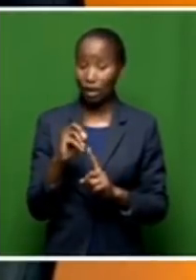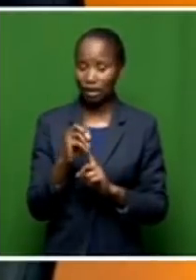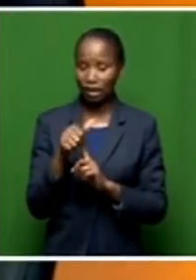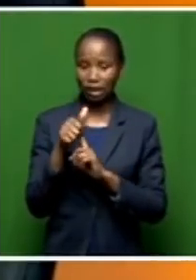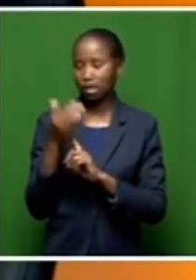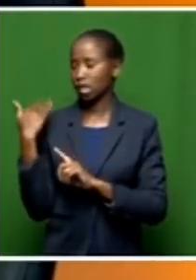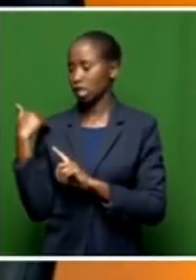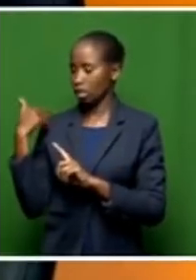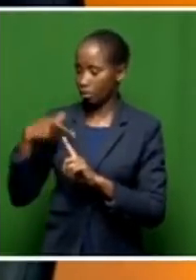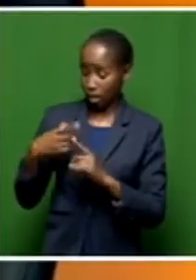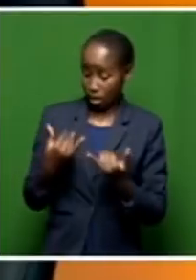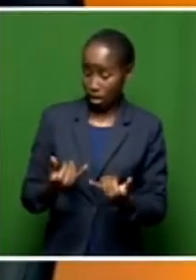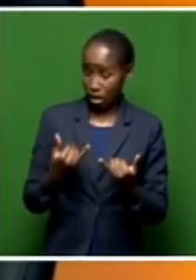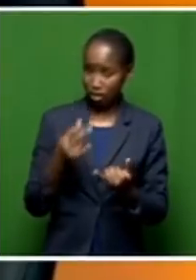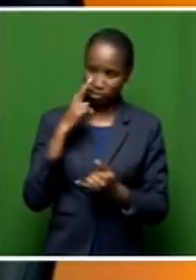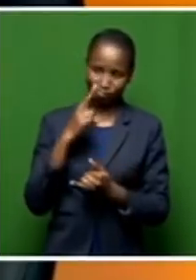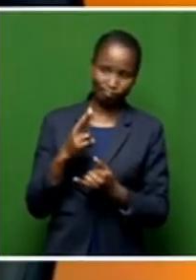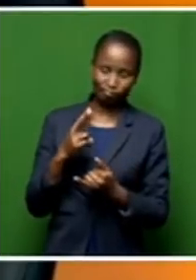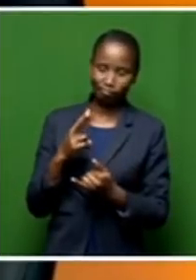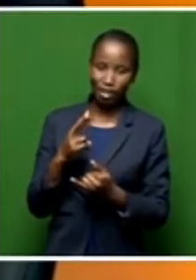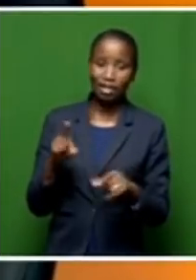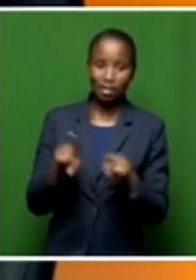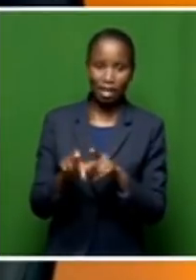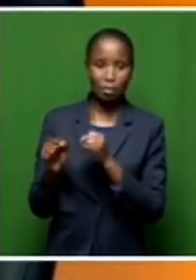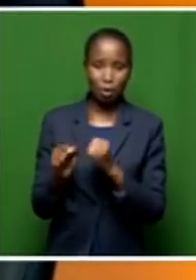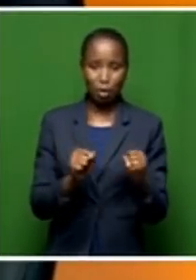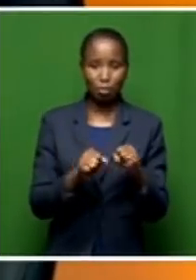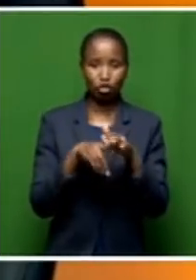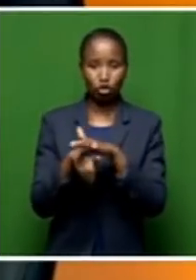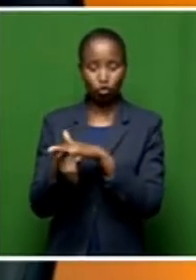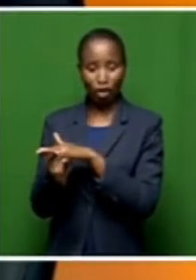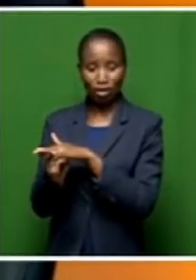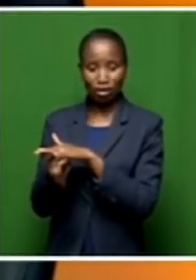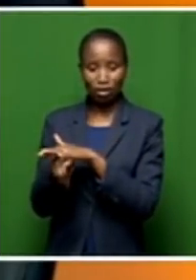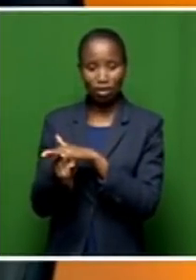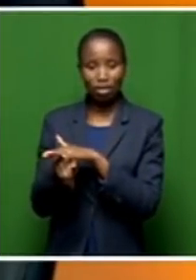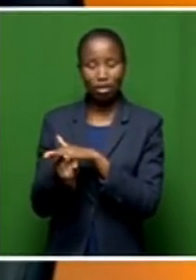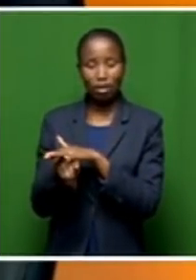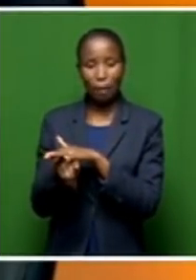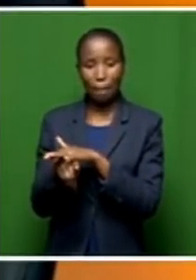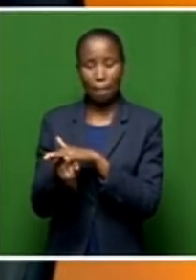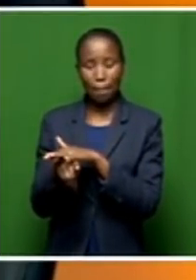voting districts that we are looking at, and that has dropped from